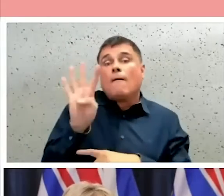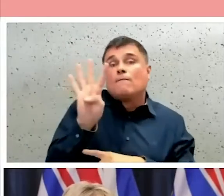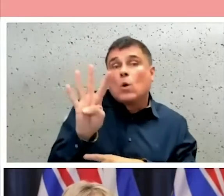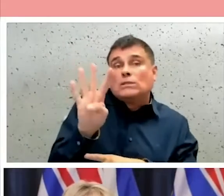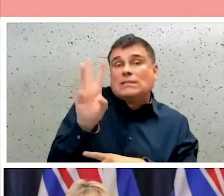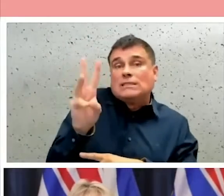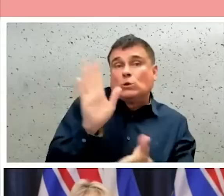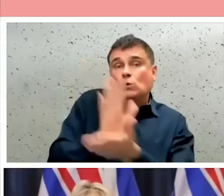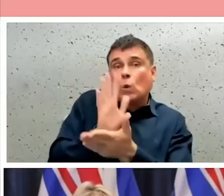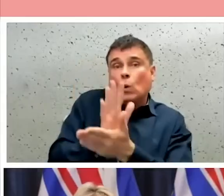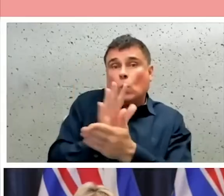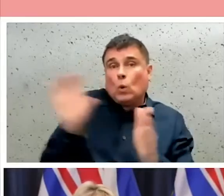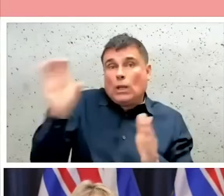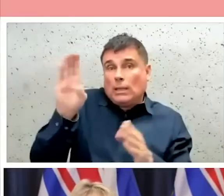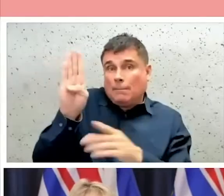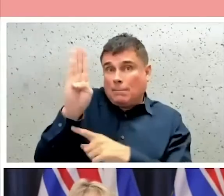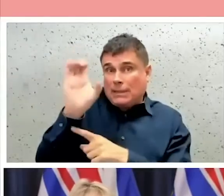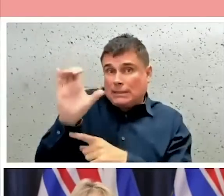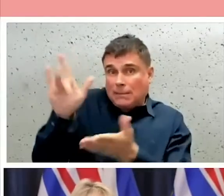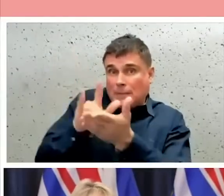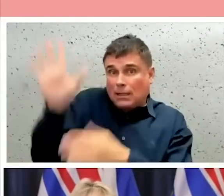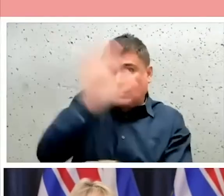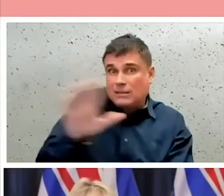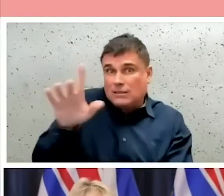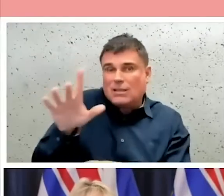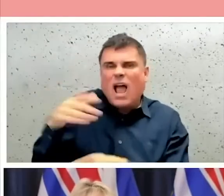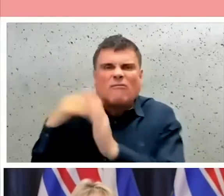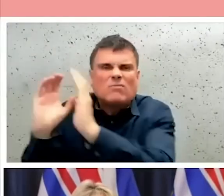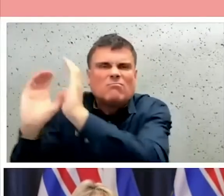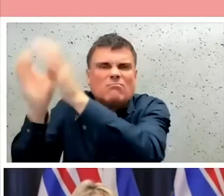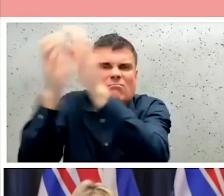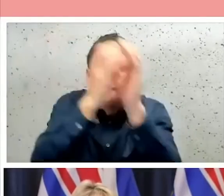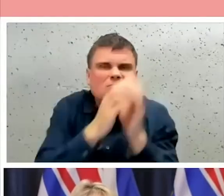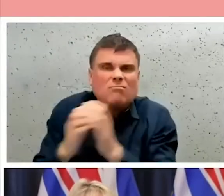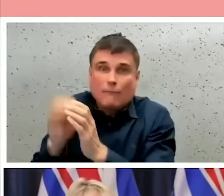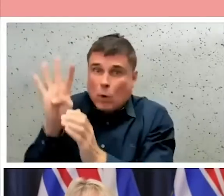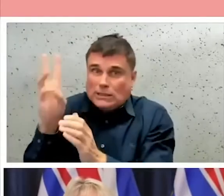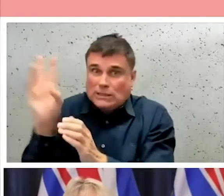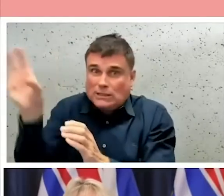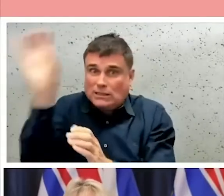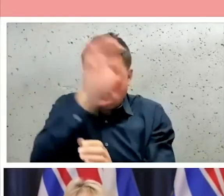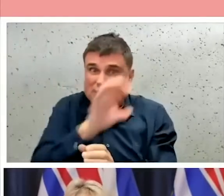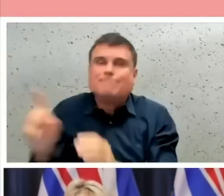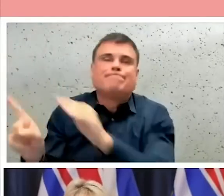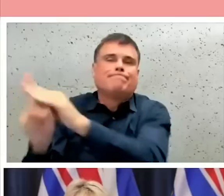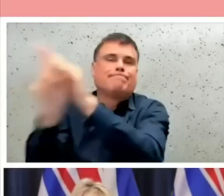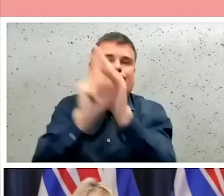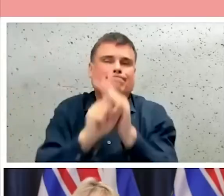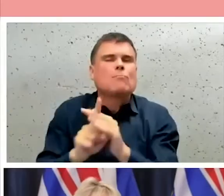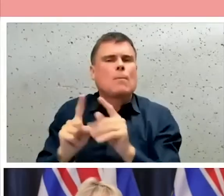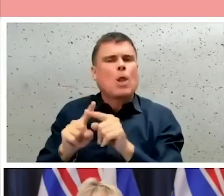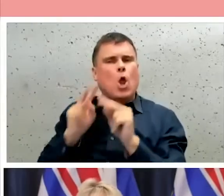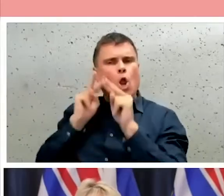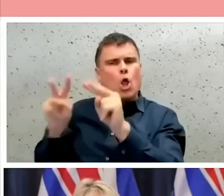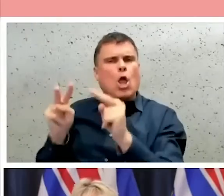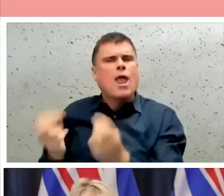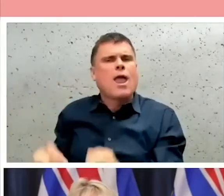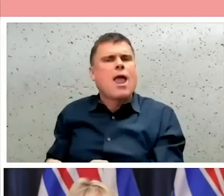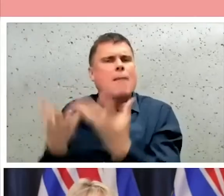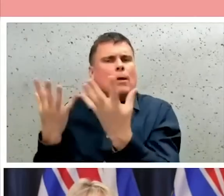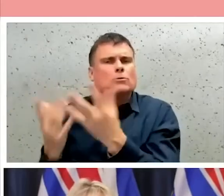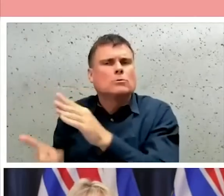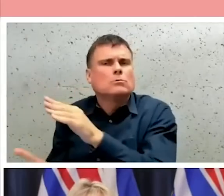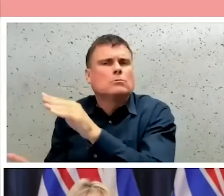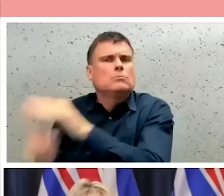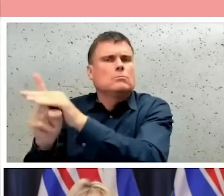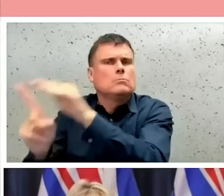was reported. And importantly, we look at how much transmission is happening, because we want to compare that this year to what we were seeing